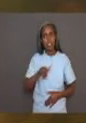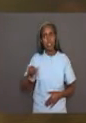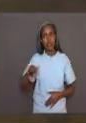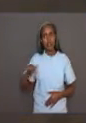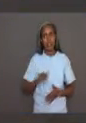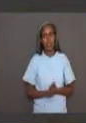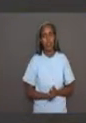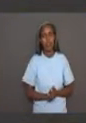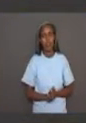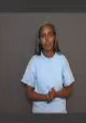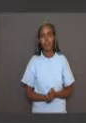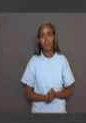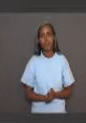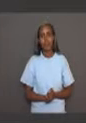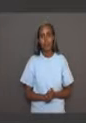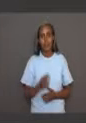symmetrical.